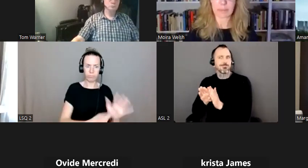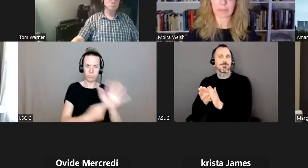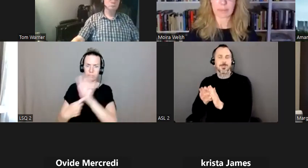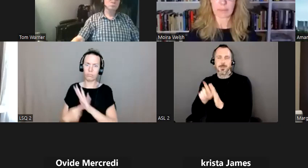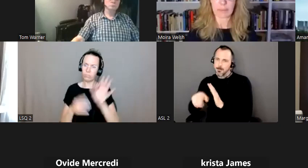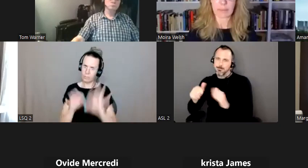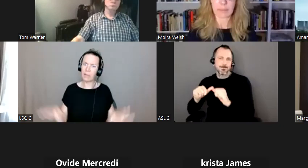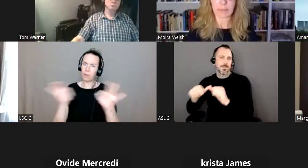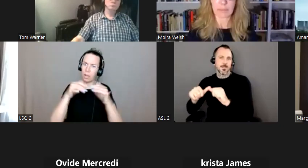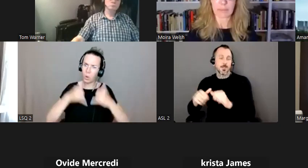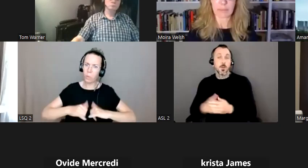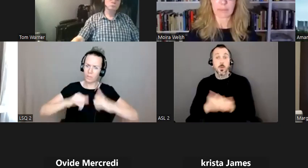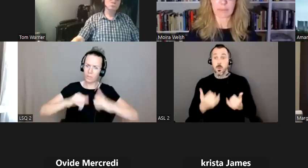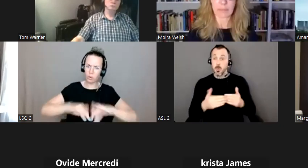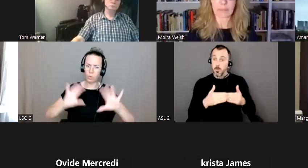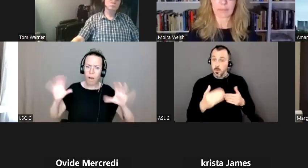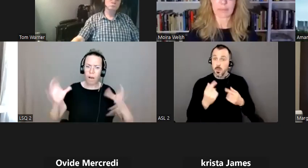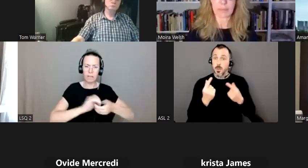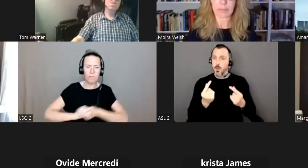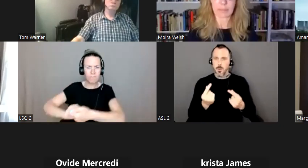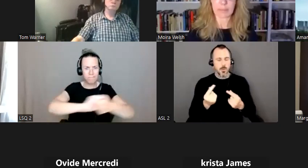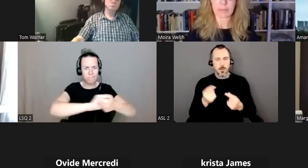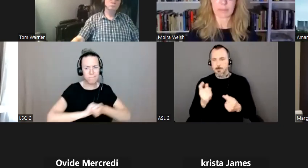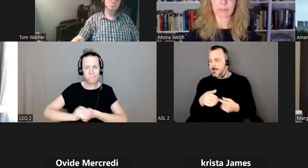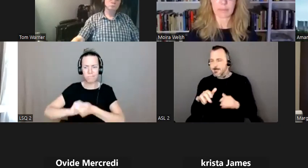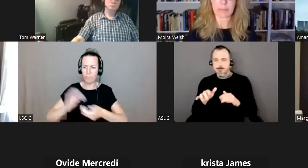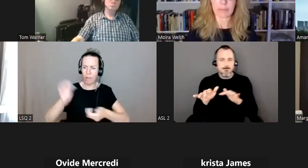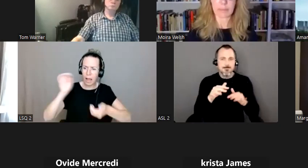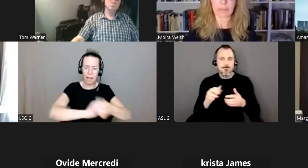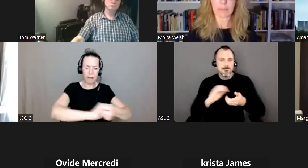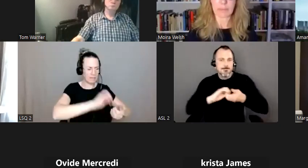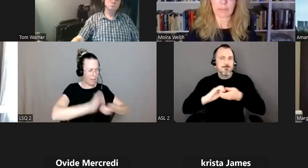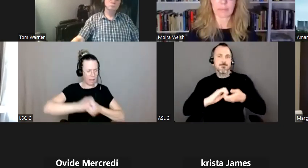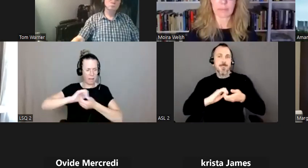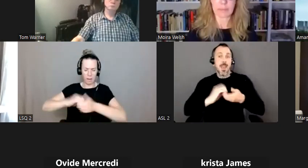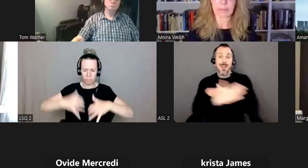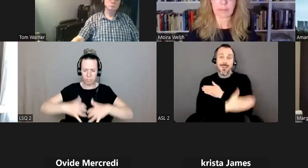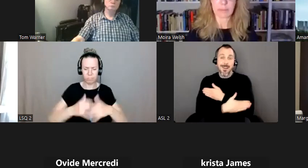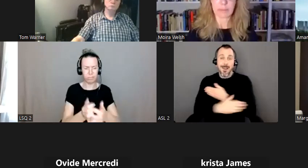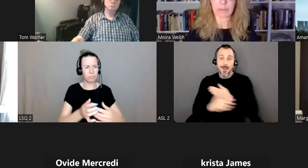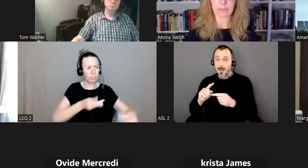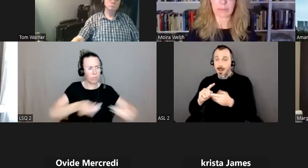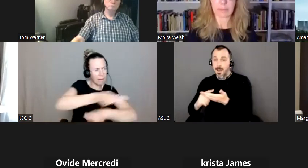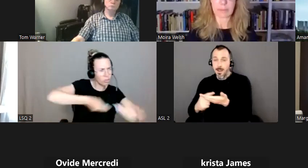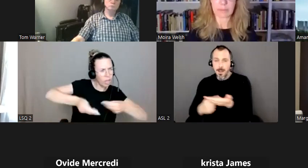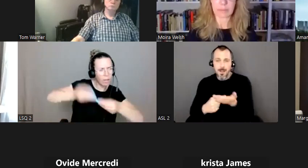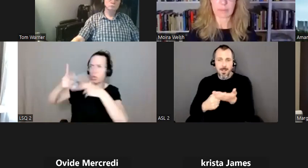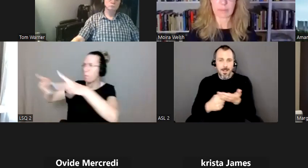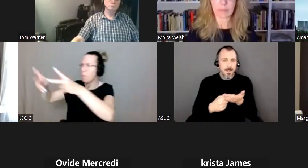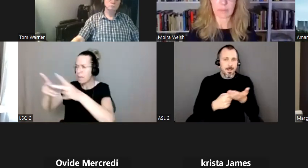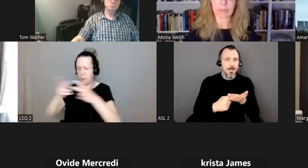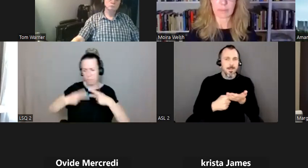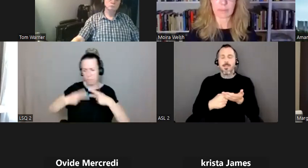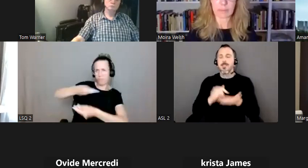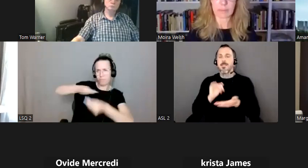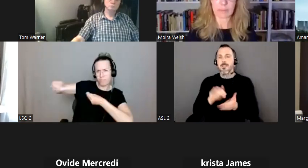alliances, build up the dialogue in different countries, and then begin to take the initiative